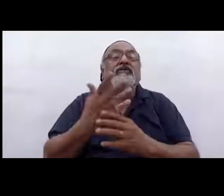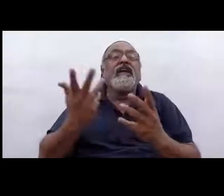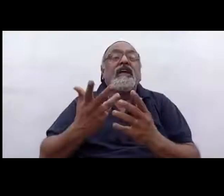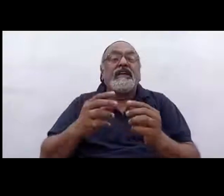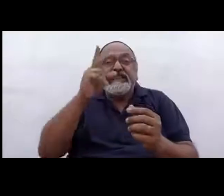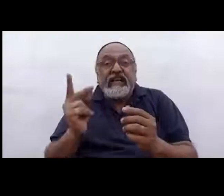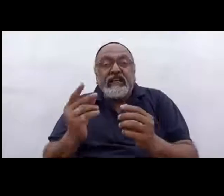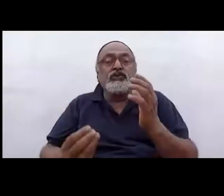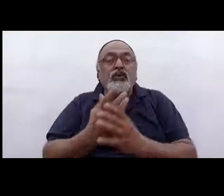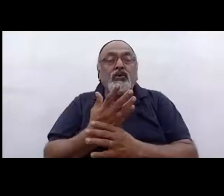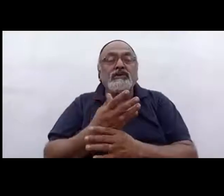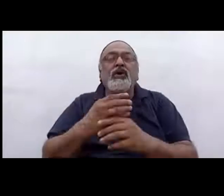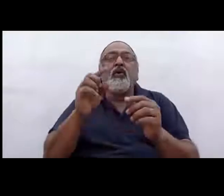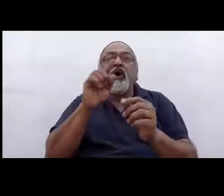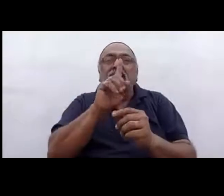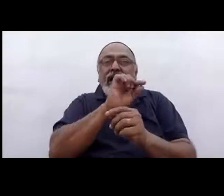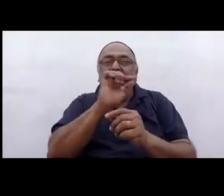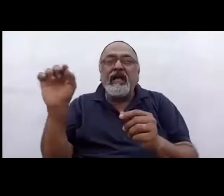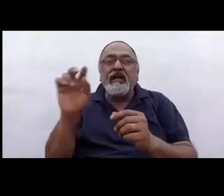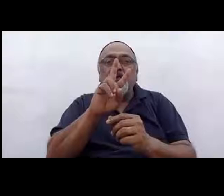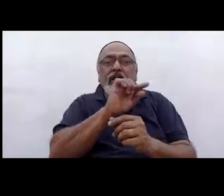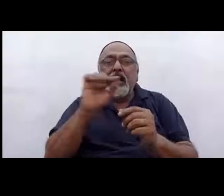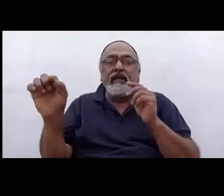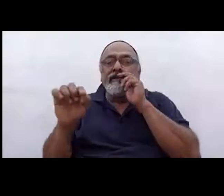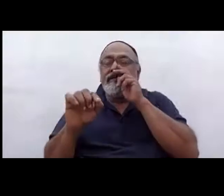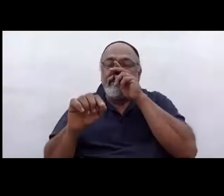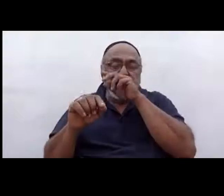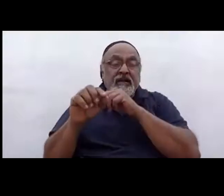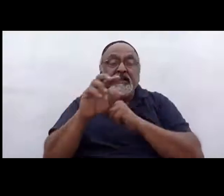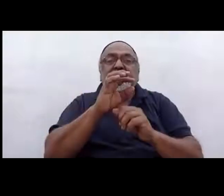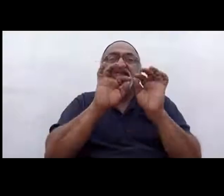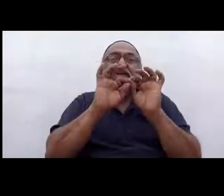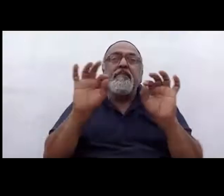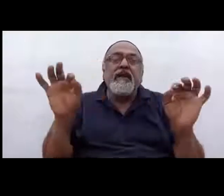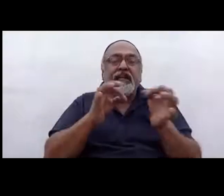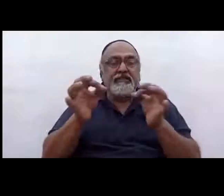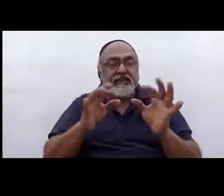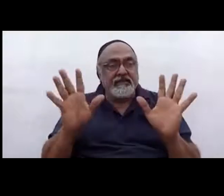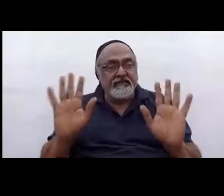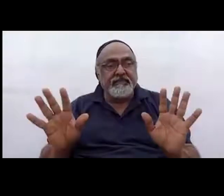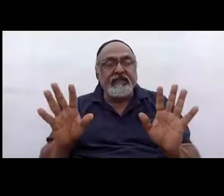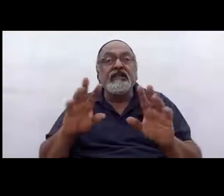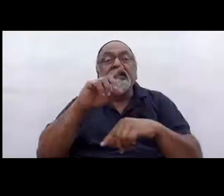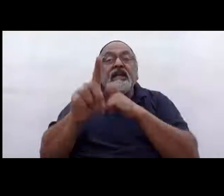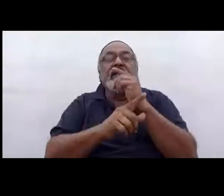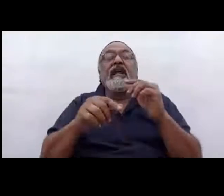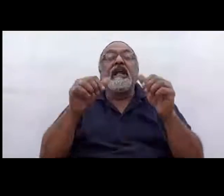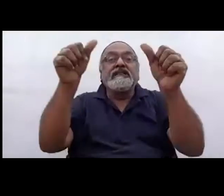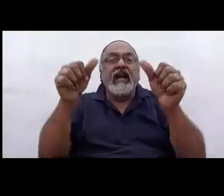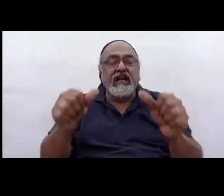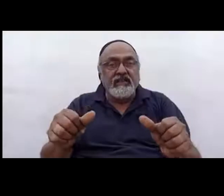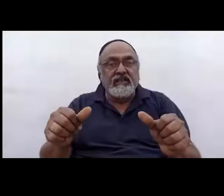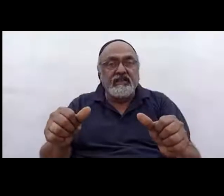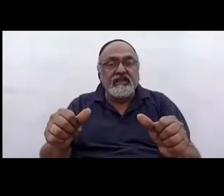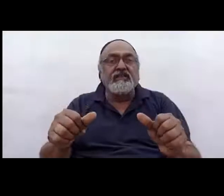in 1 or 2 lines. What are the methods that you used? Then comes the results and then conclusion. Now comes the